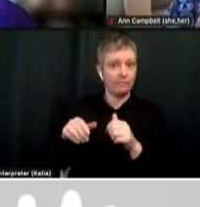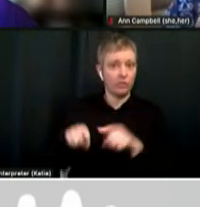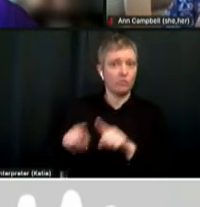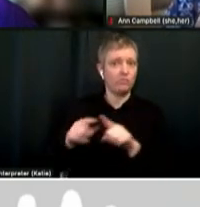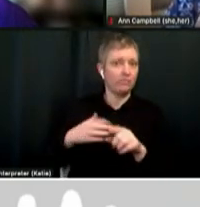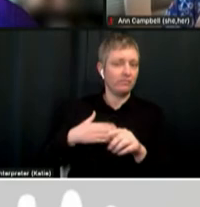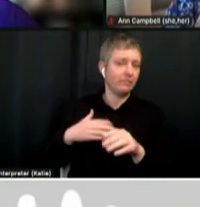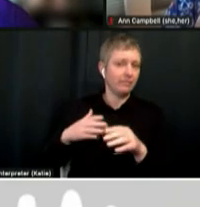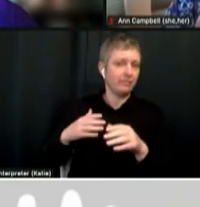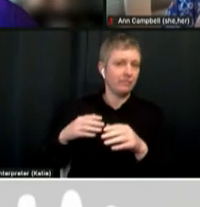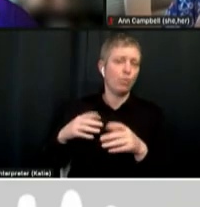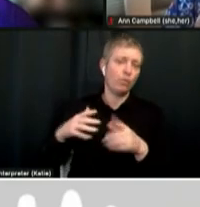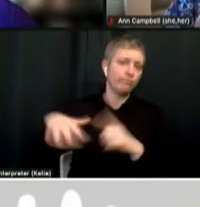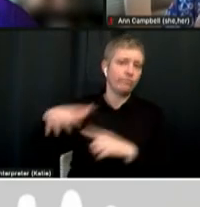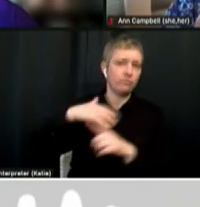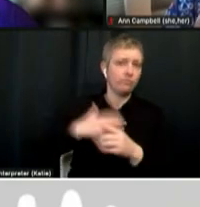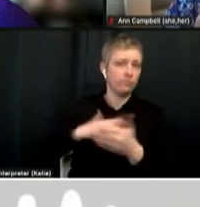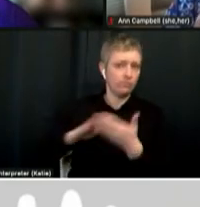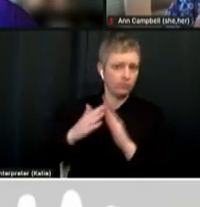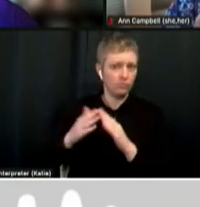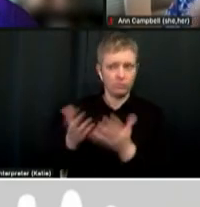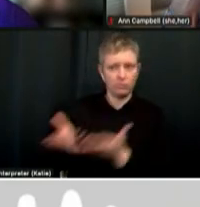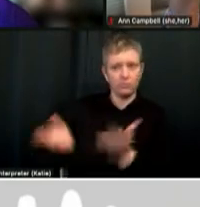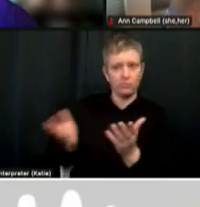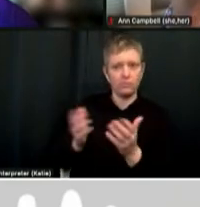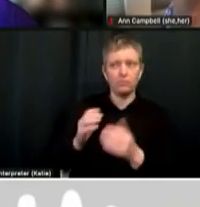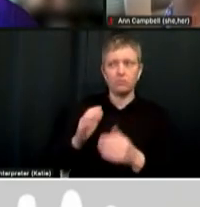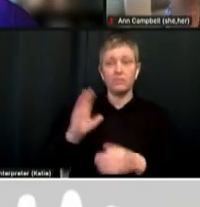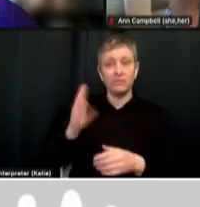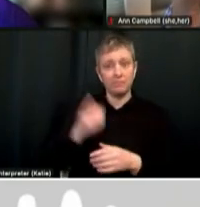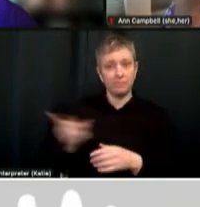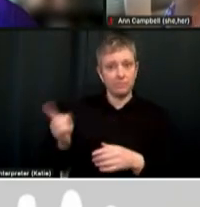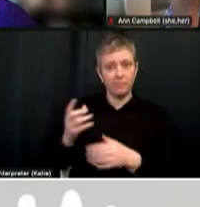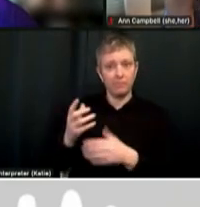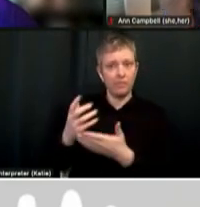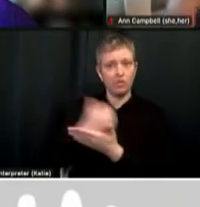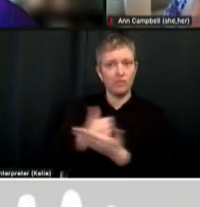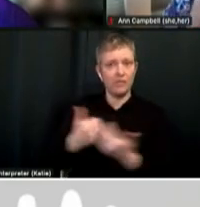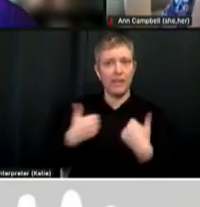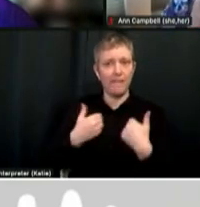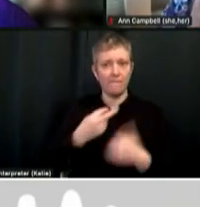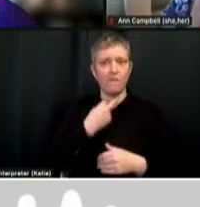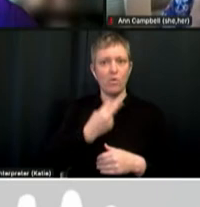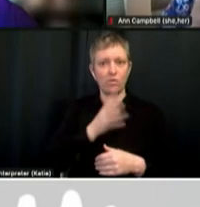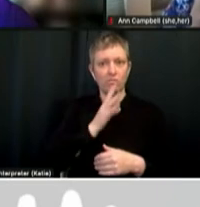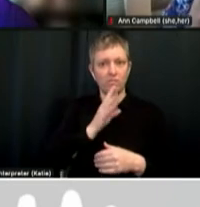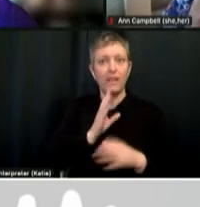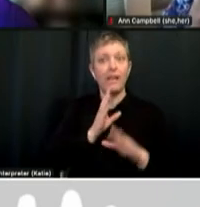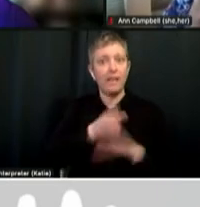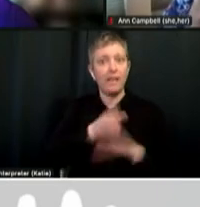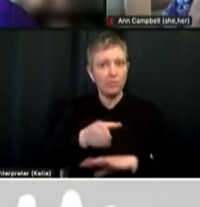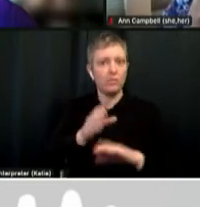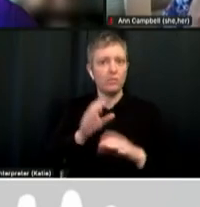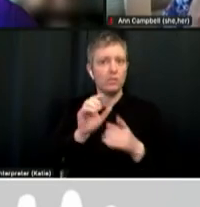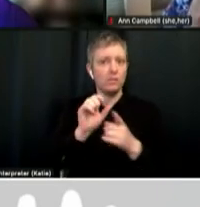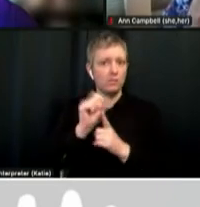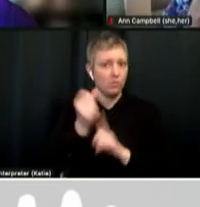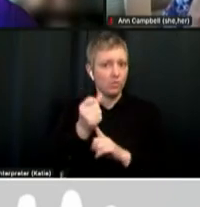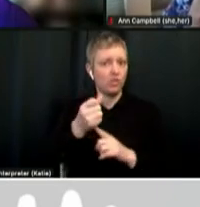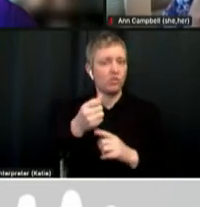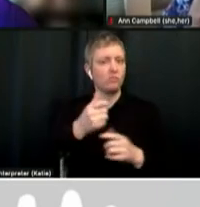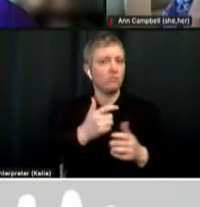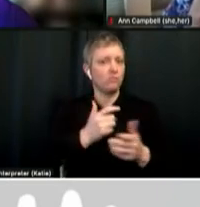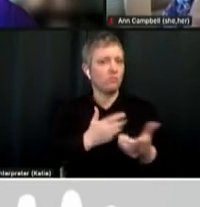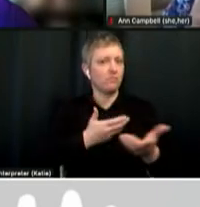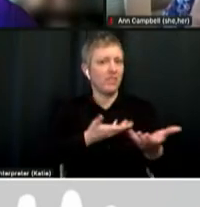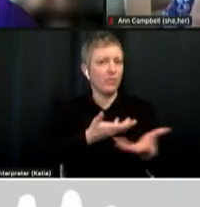voice after having contact with police officers. No matter what happens, it's just will help them have